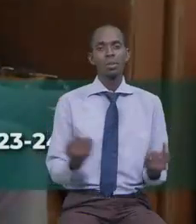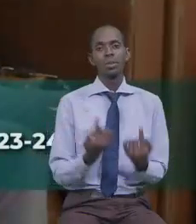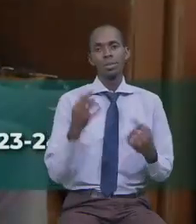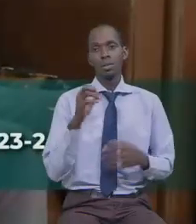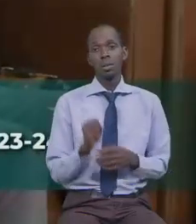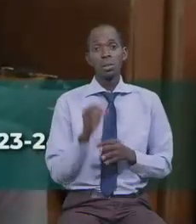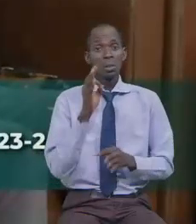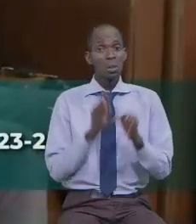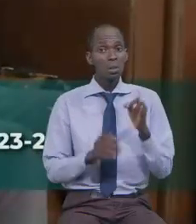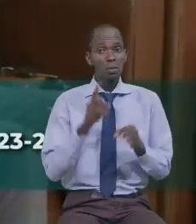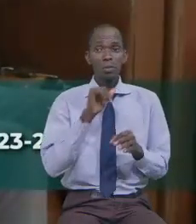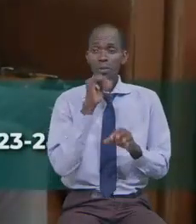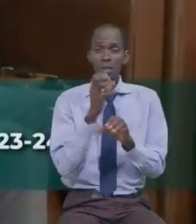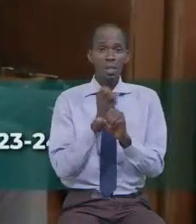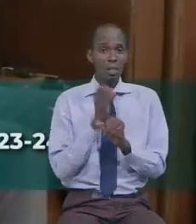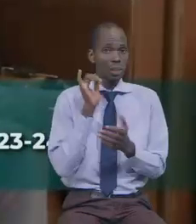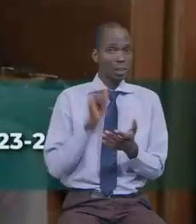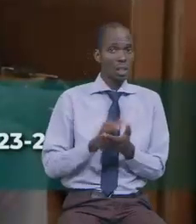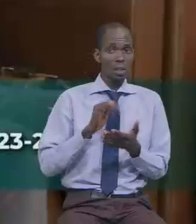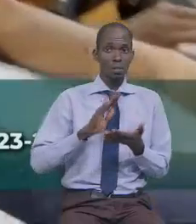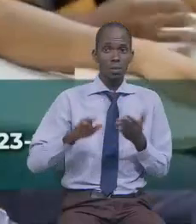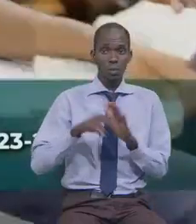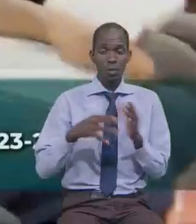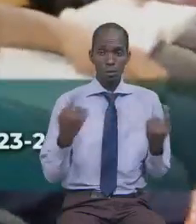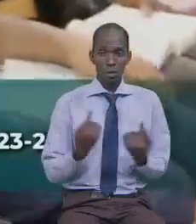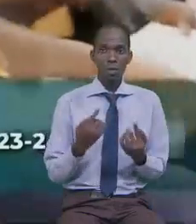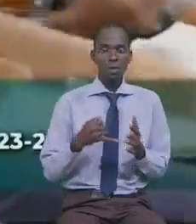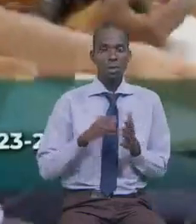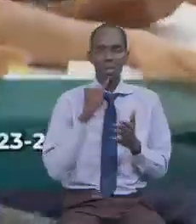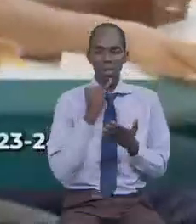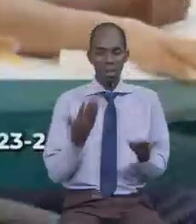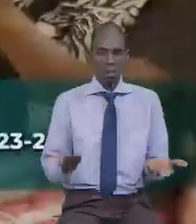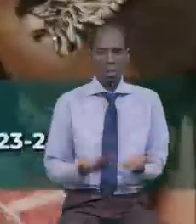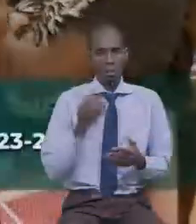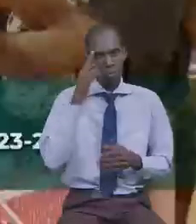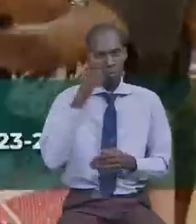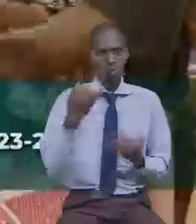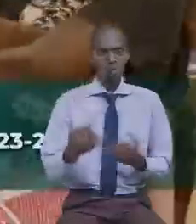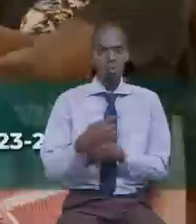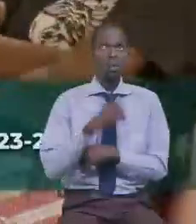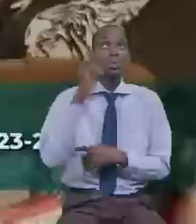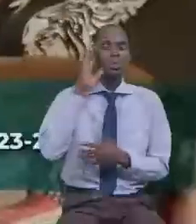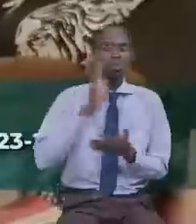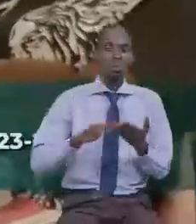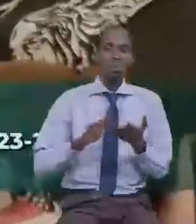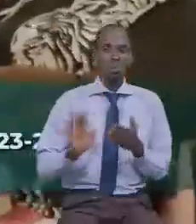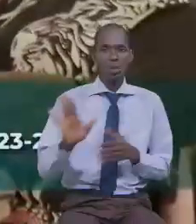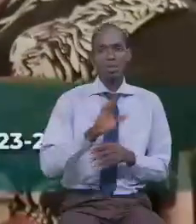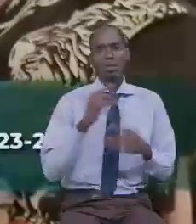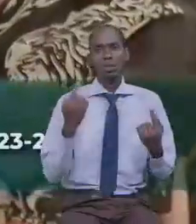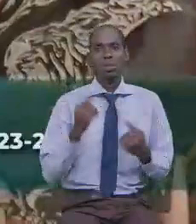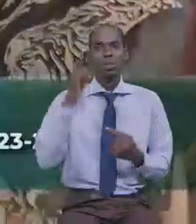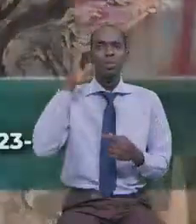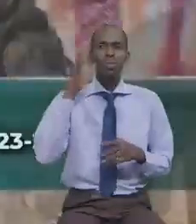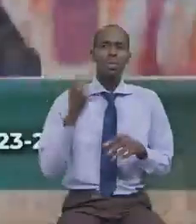not got it yet, it's available for you today. He will forgive your sin. He'll take all the guilt